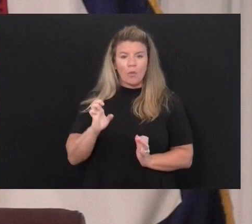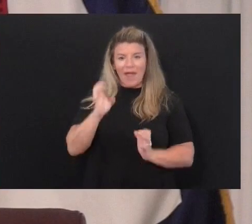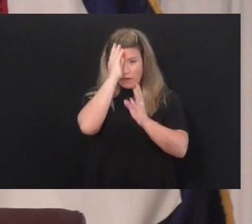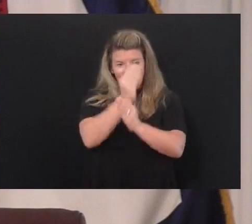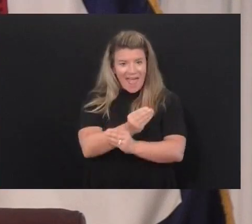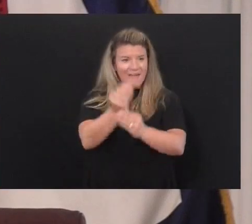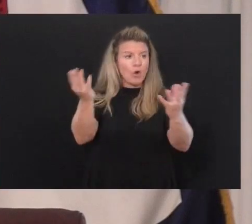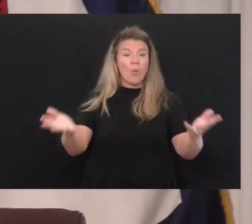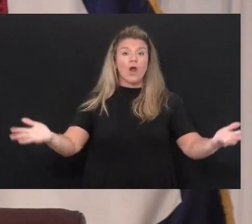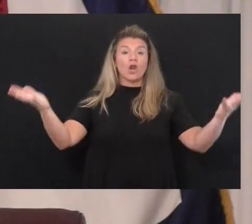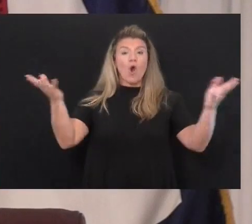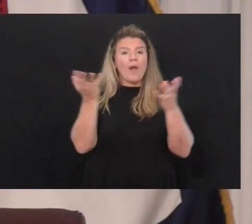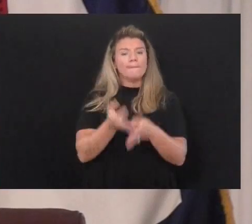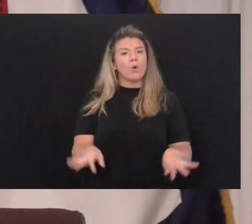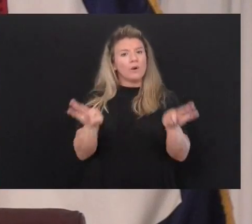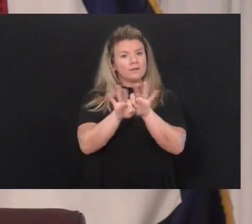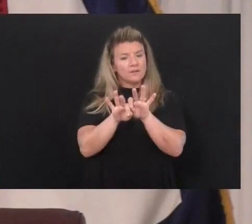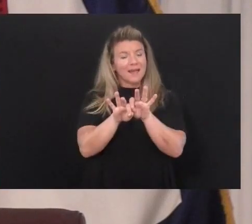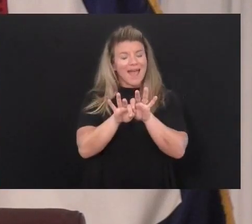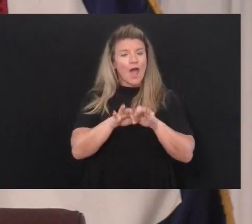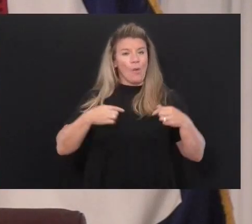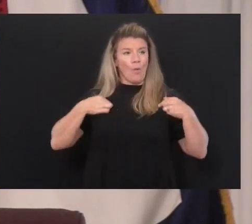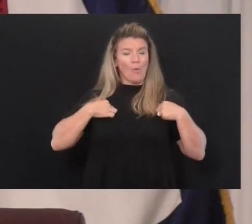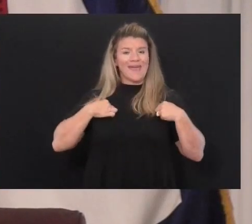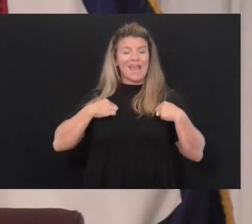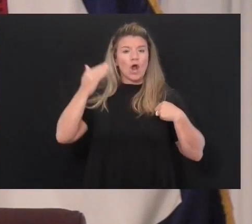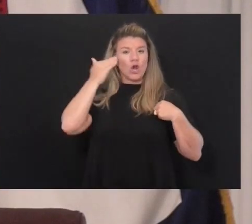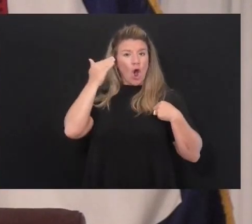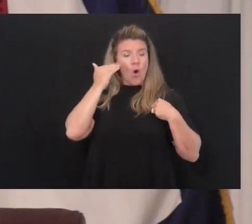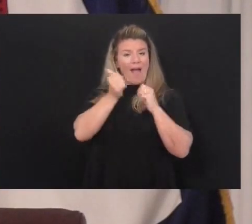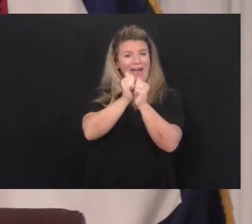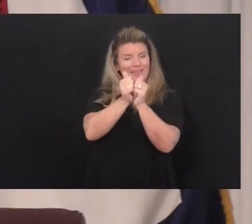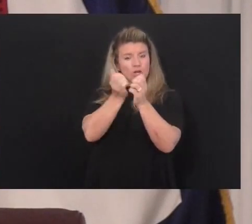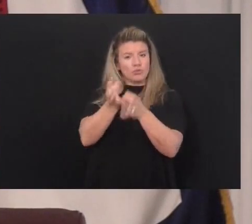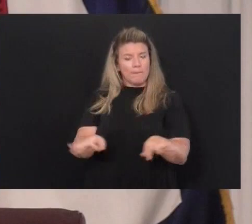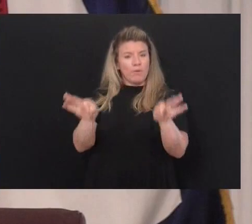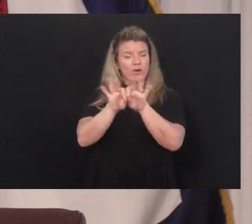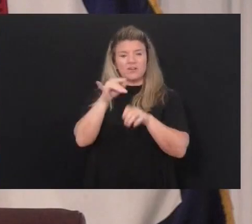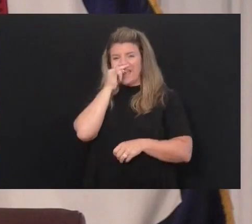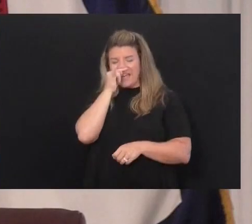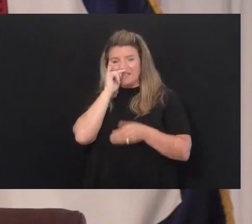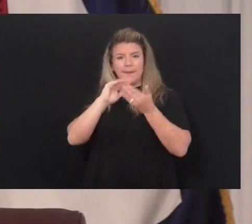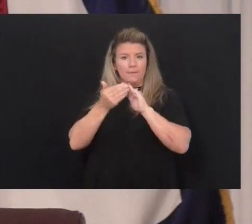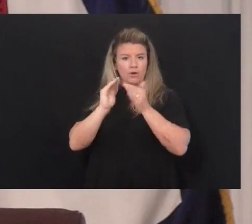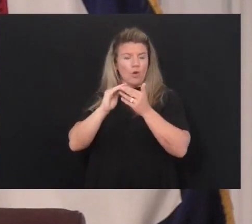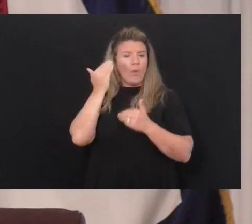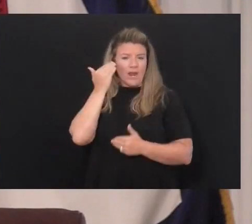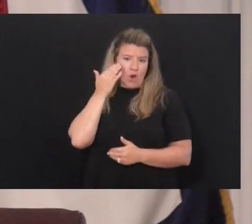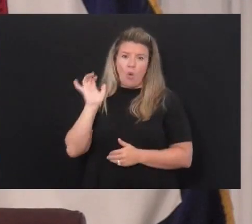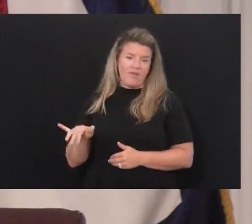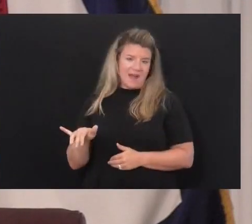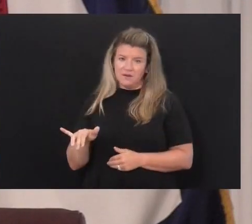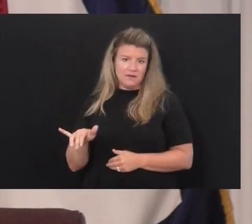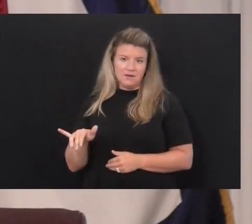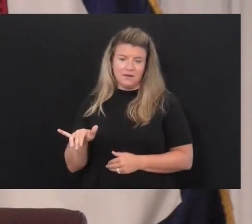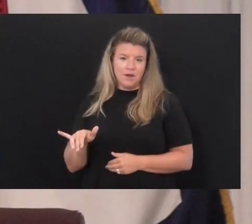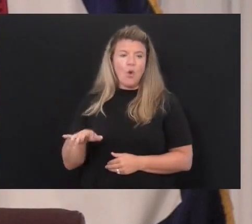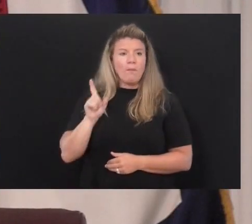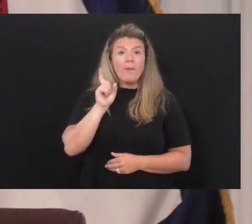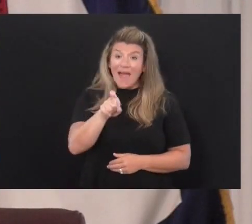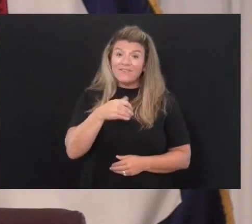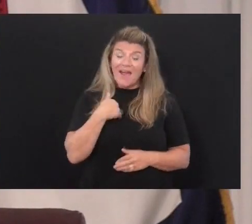they weren't wasting taxpayer dollars. What's the harm in doing that again and having actual